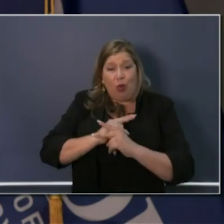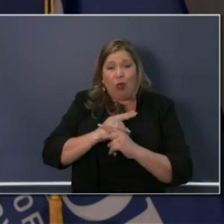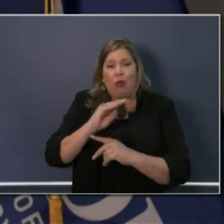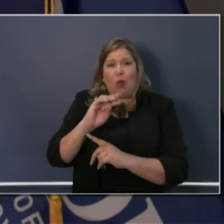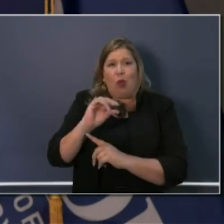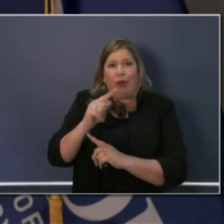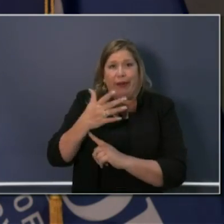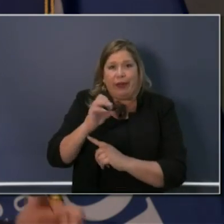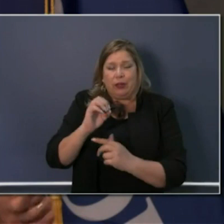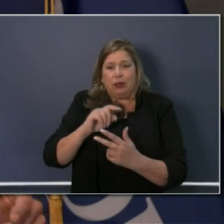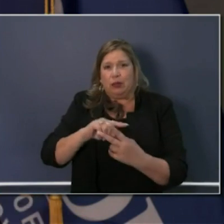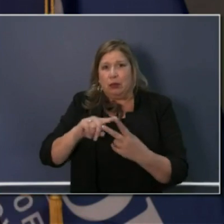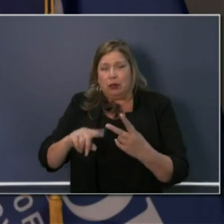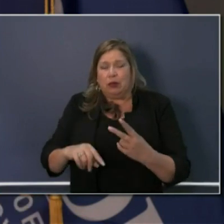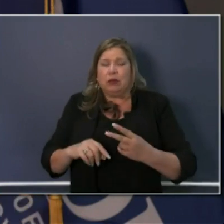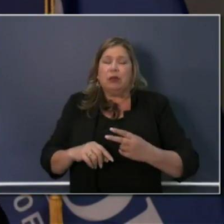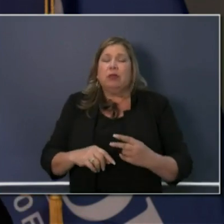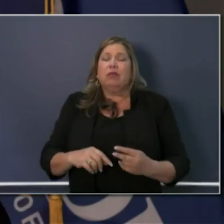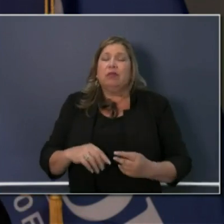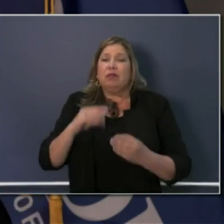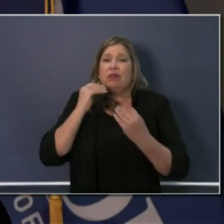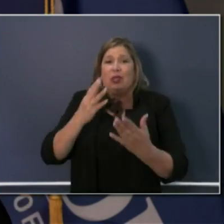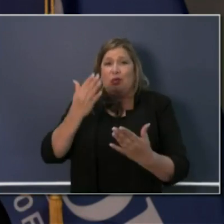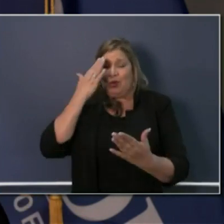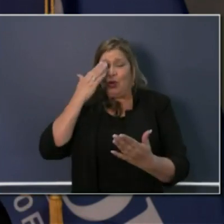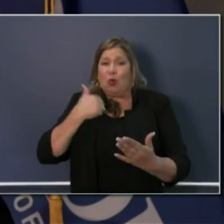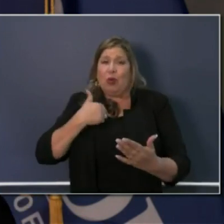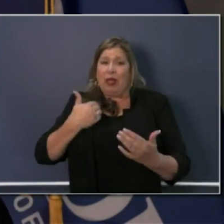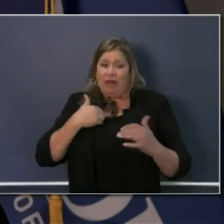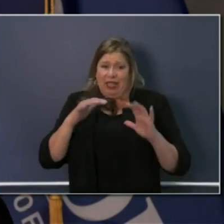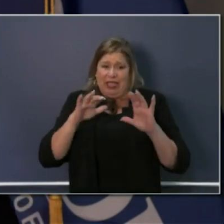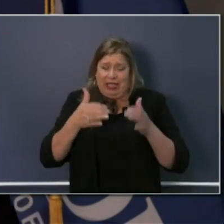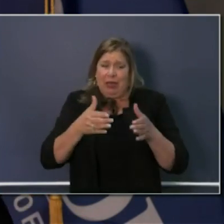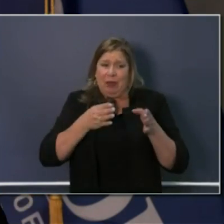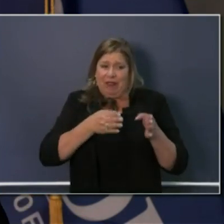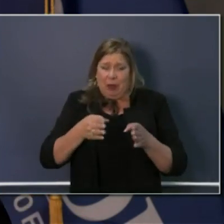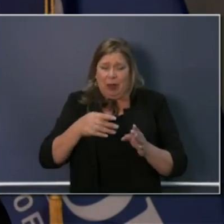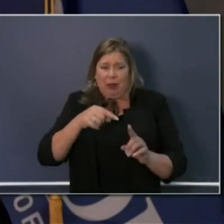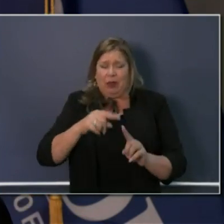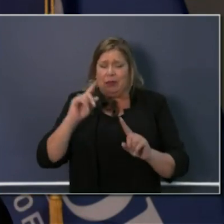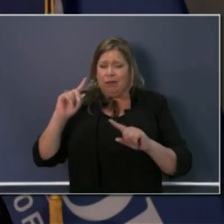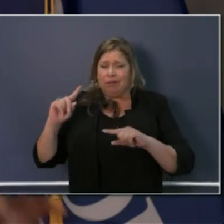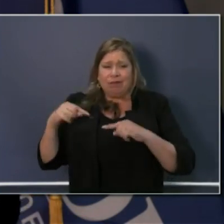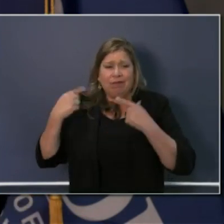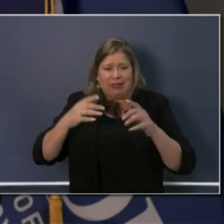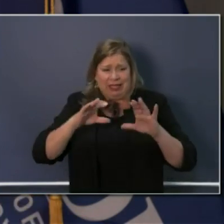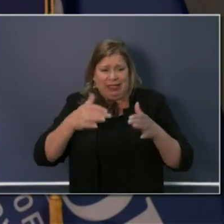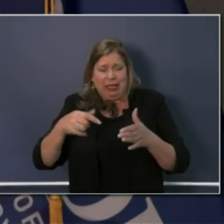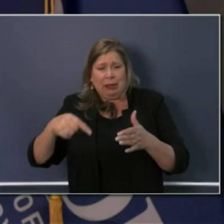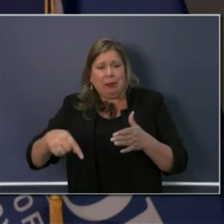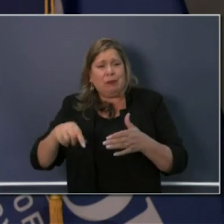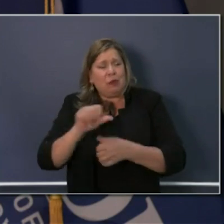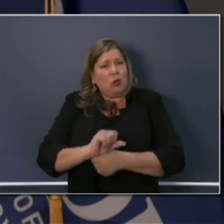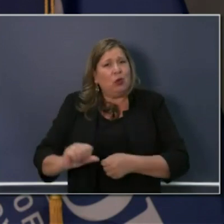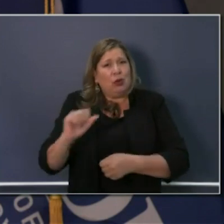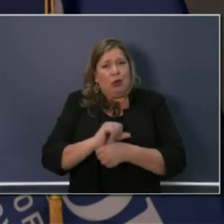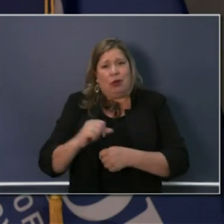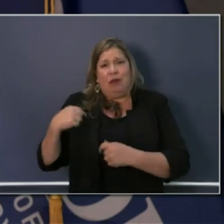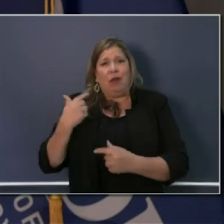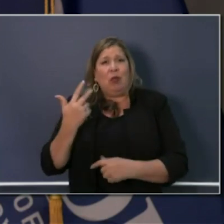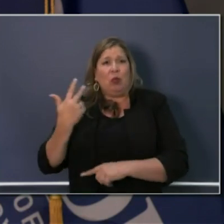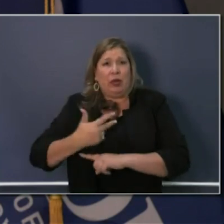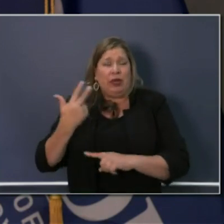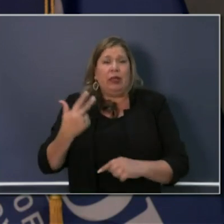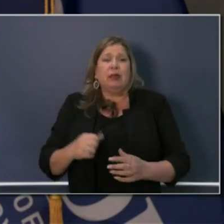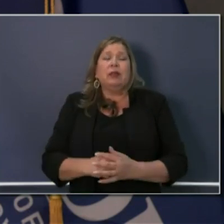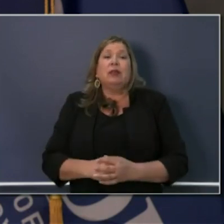here's a preview. I have a team of people that have been working over the course of the last 3 days. I want us to be very careful in this space when it comes